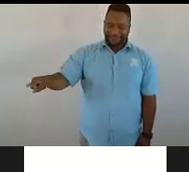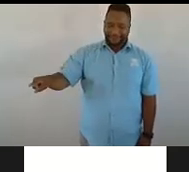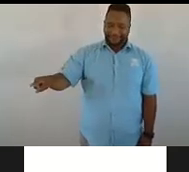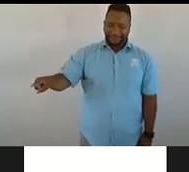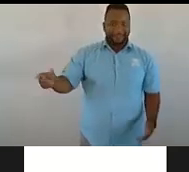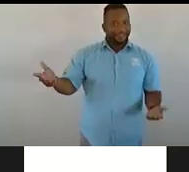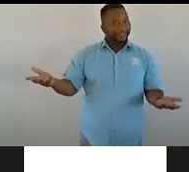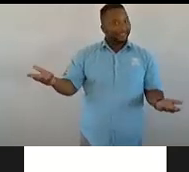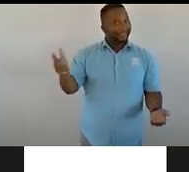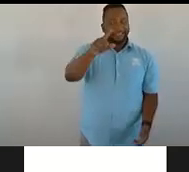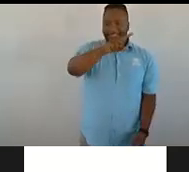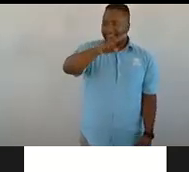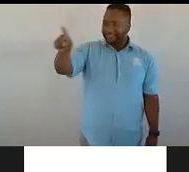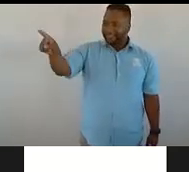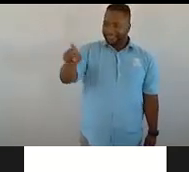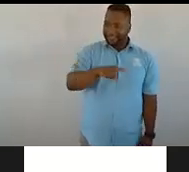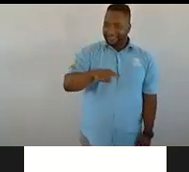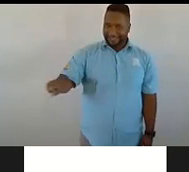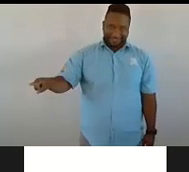just draw it. Now that's probably the easiest one.